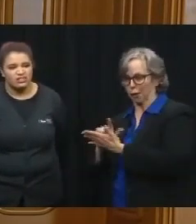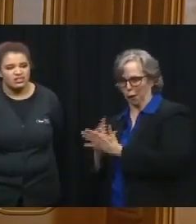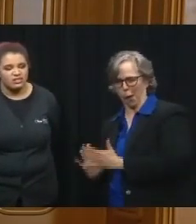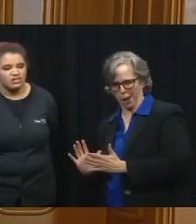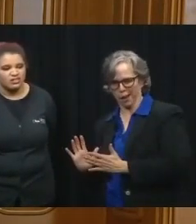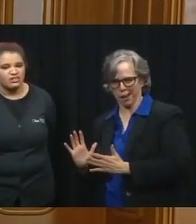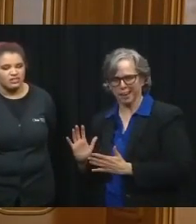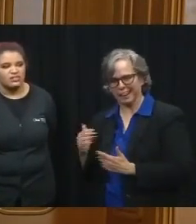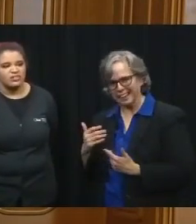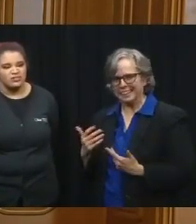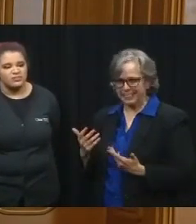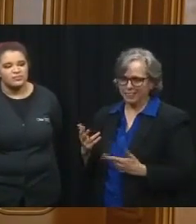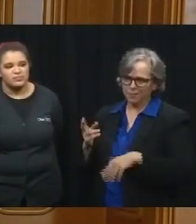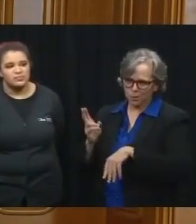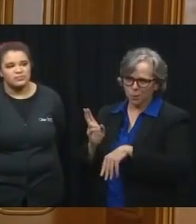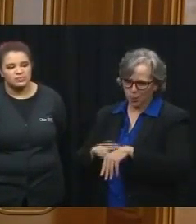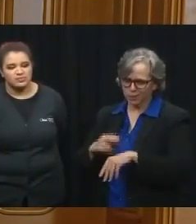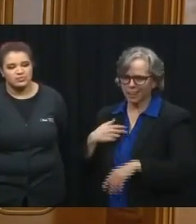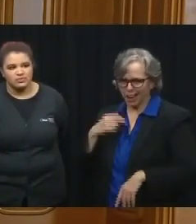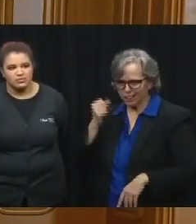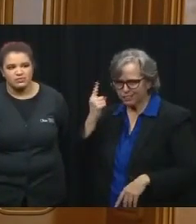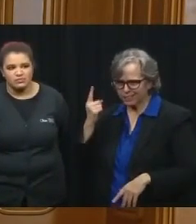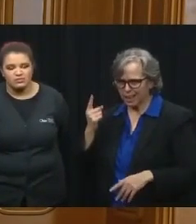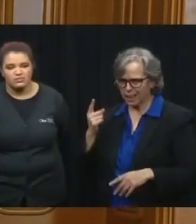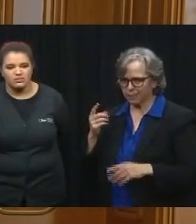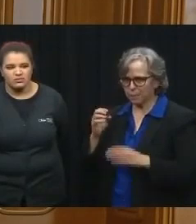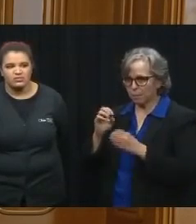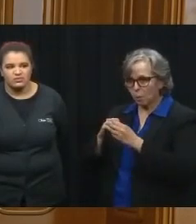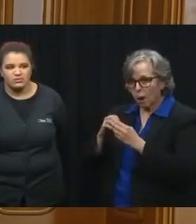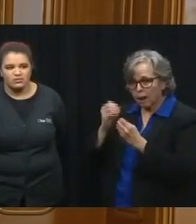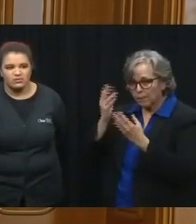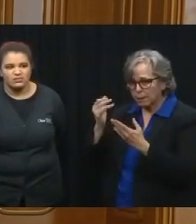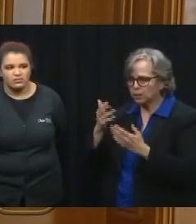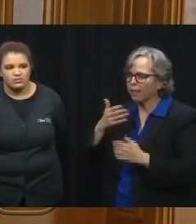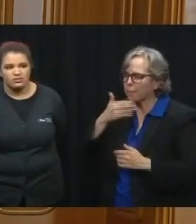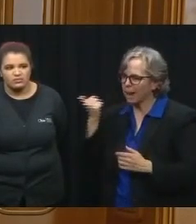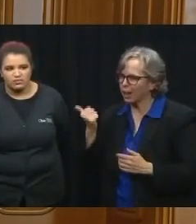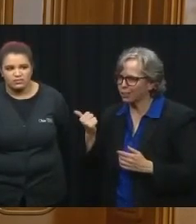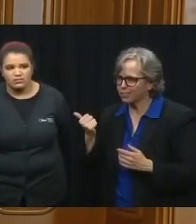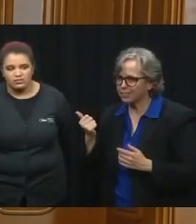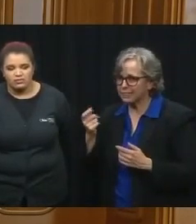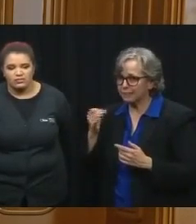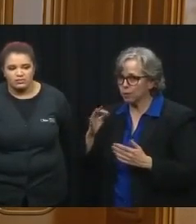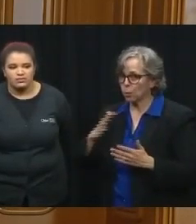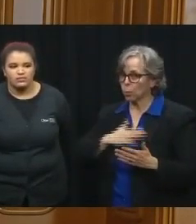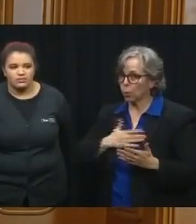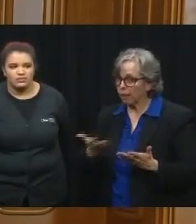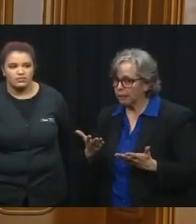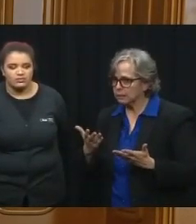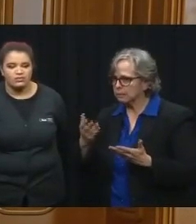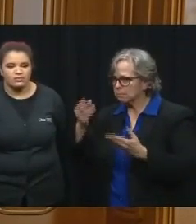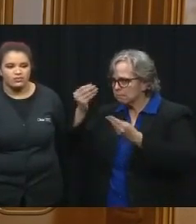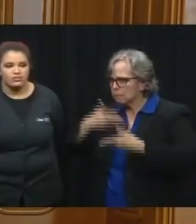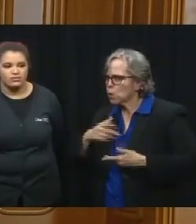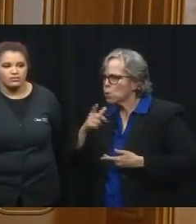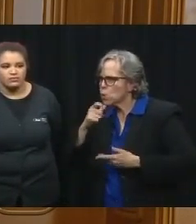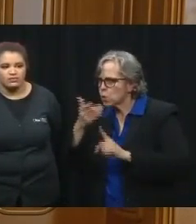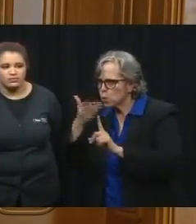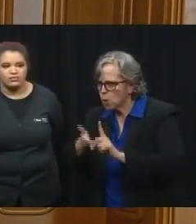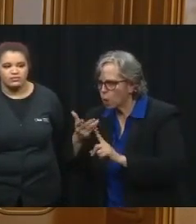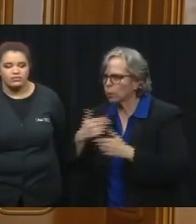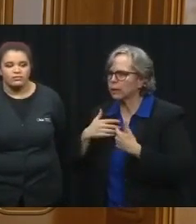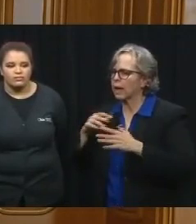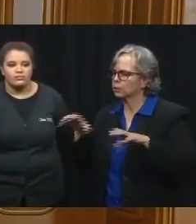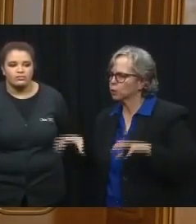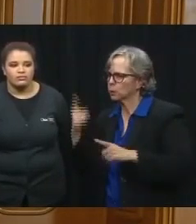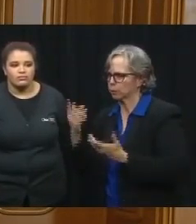if we get that information, we certainly have the ability to act on this. Again,